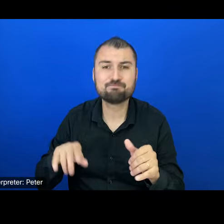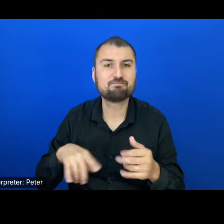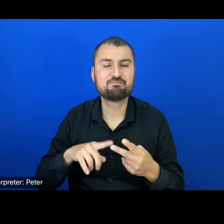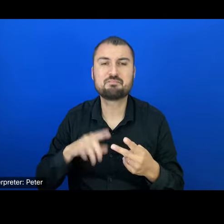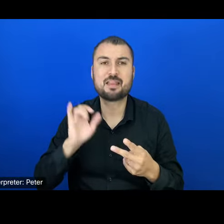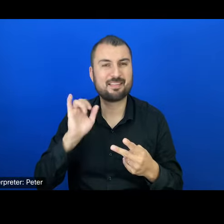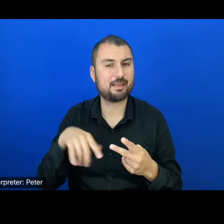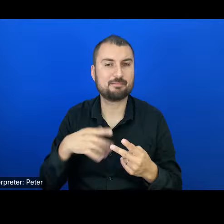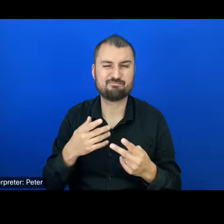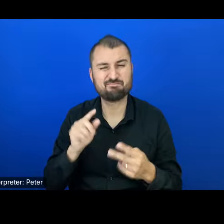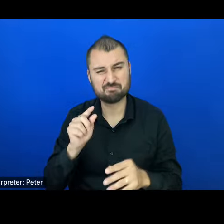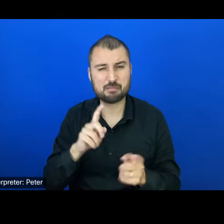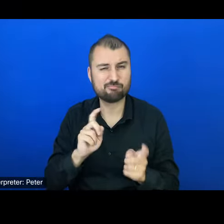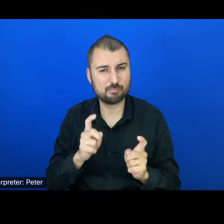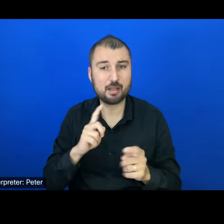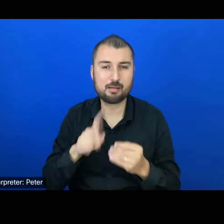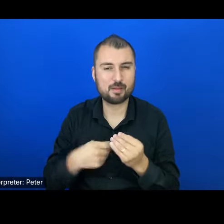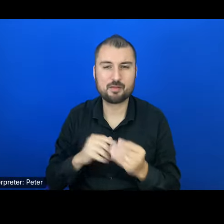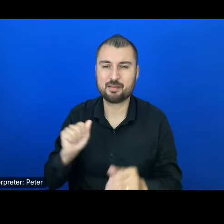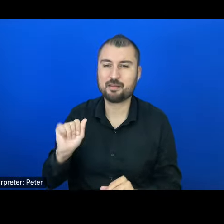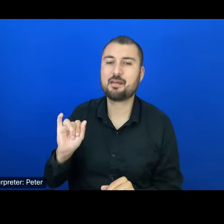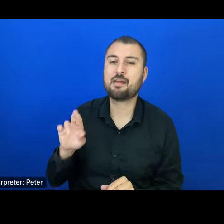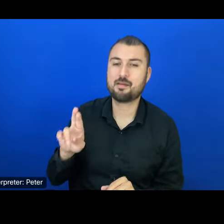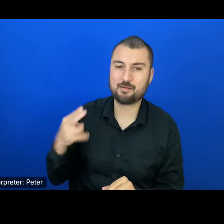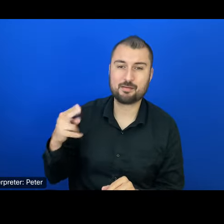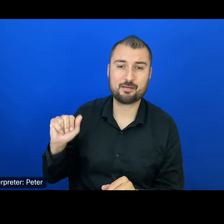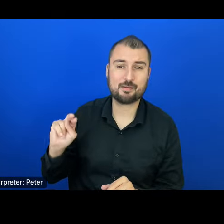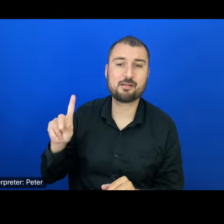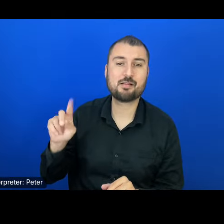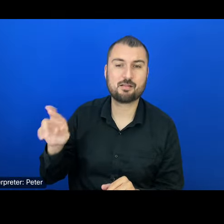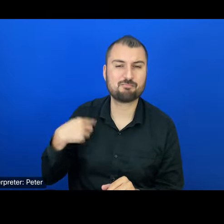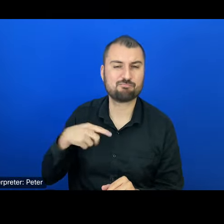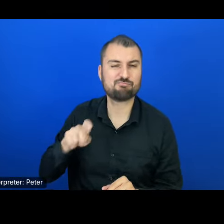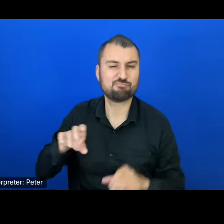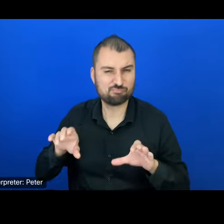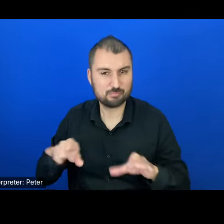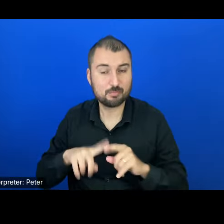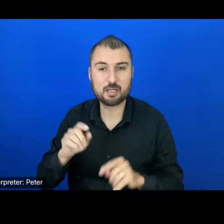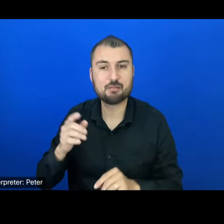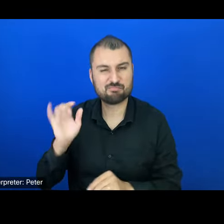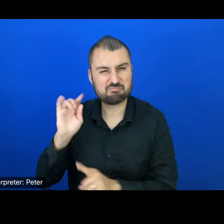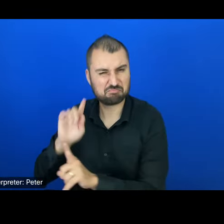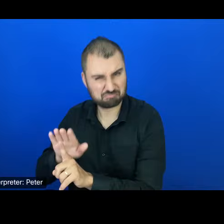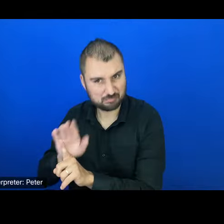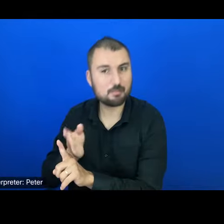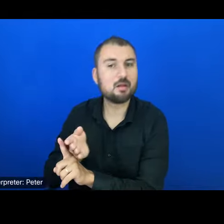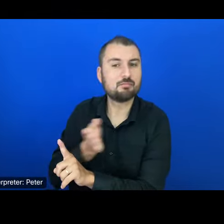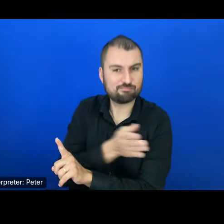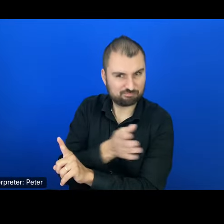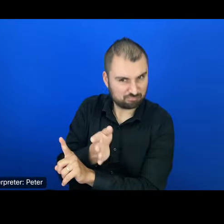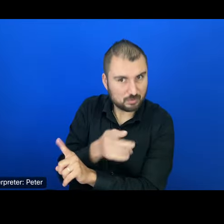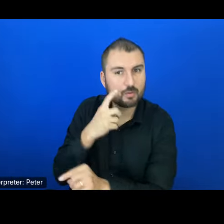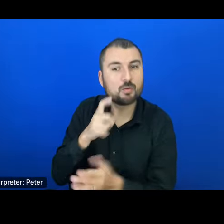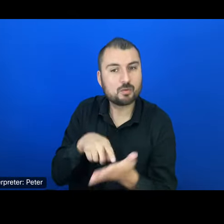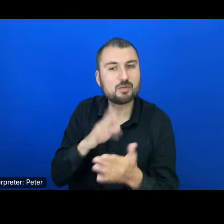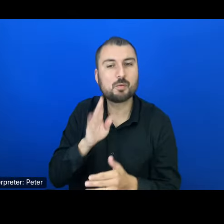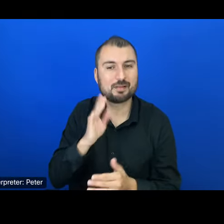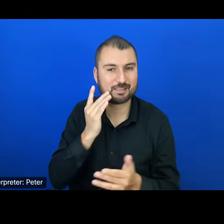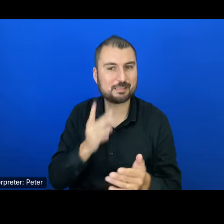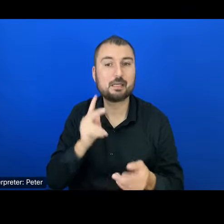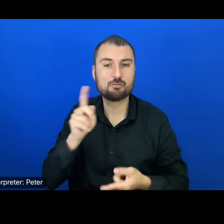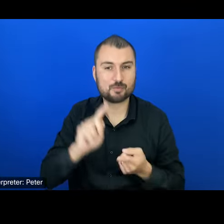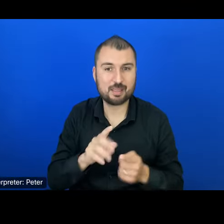slight modification to our air handler that we're needing to have done, but just short of that, you will notice reductions in